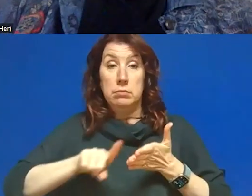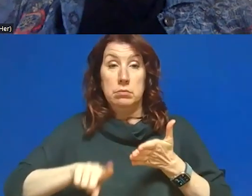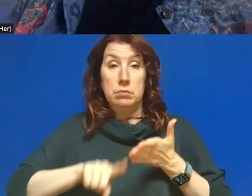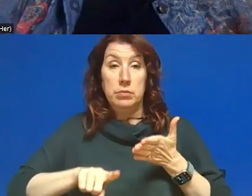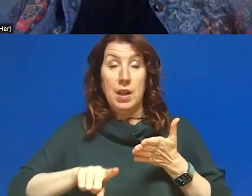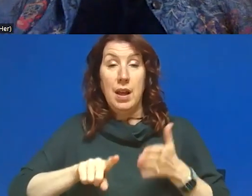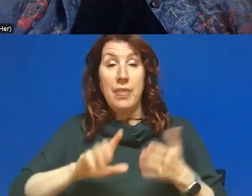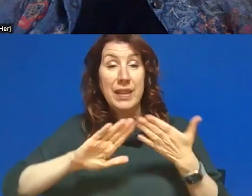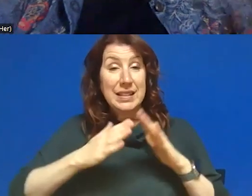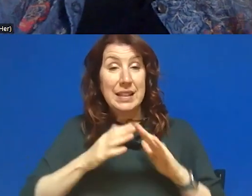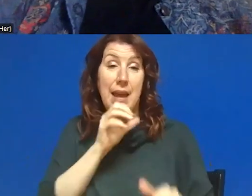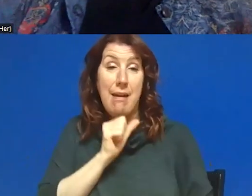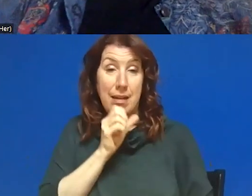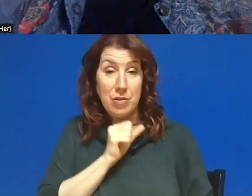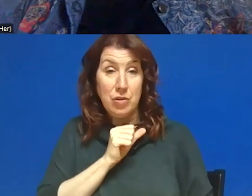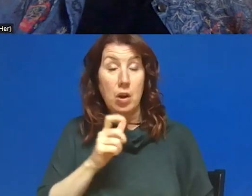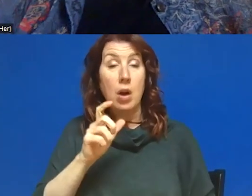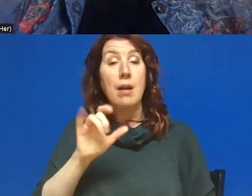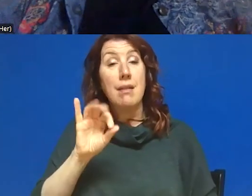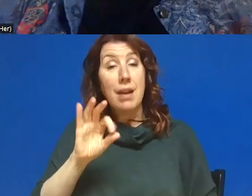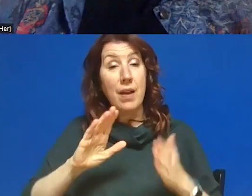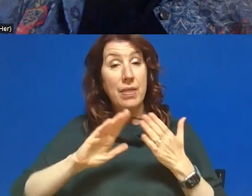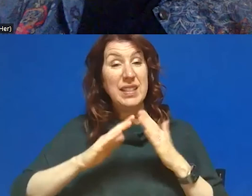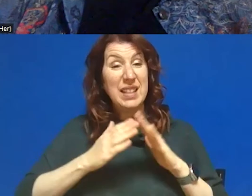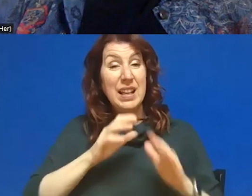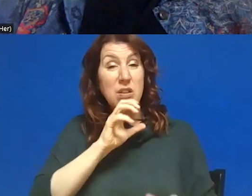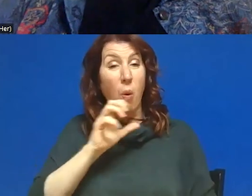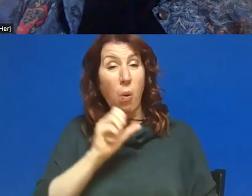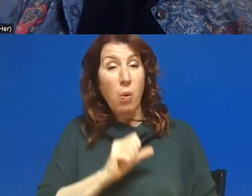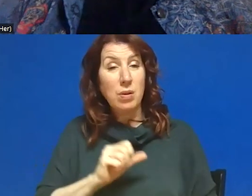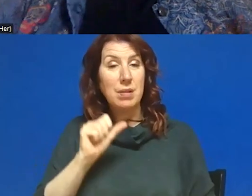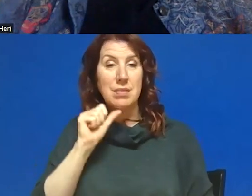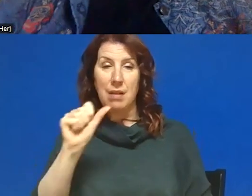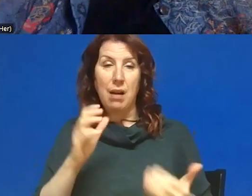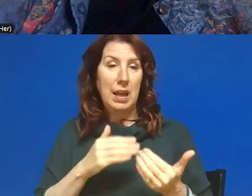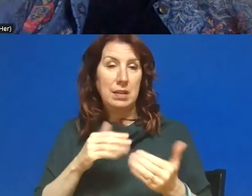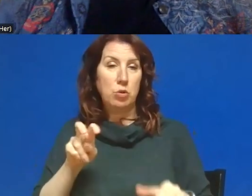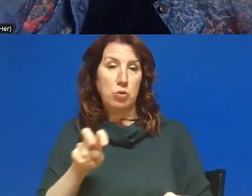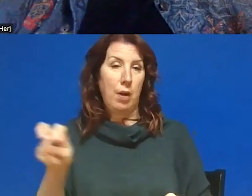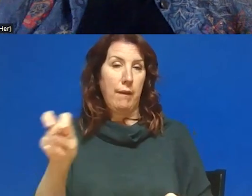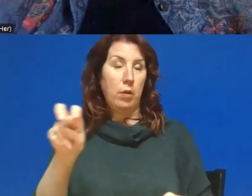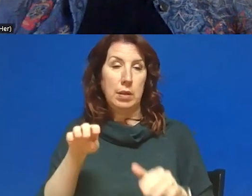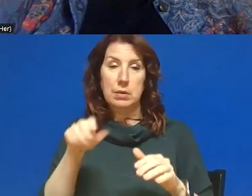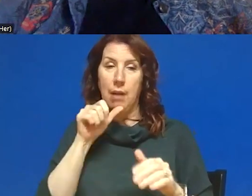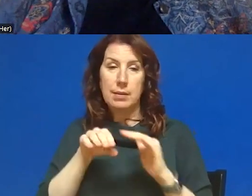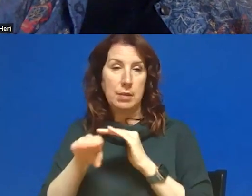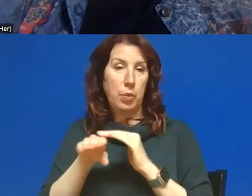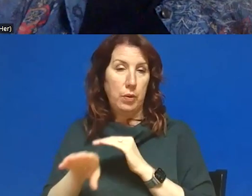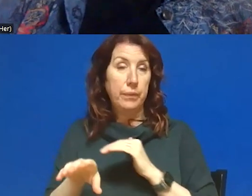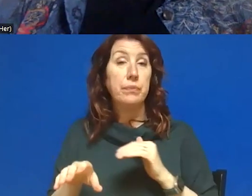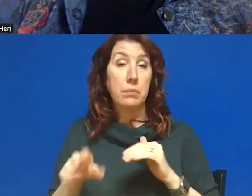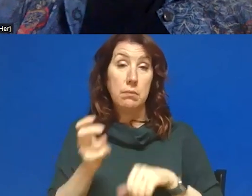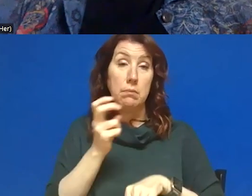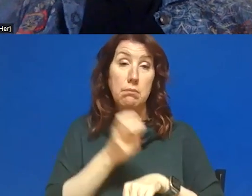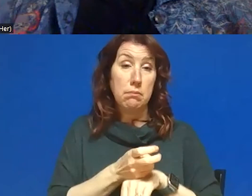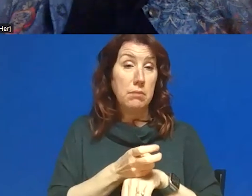city, because the older it is, the least accessible I find it to be. And it was very difficult to